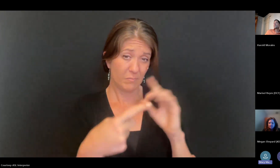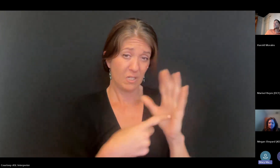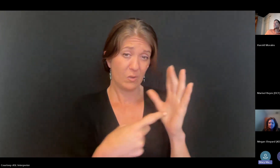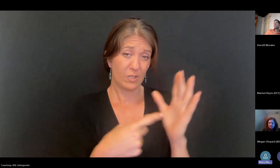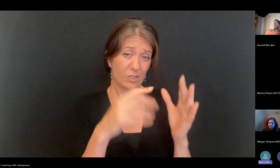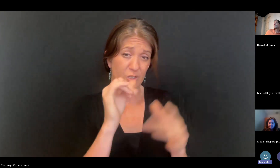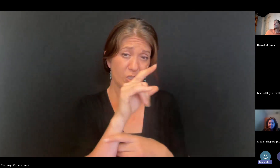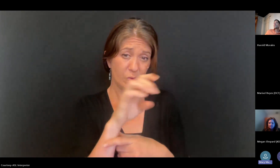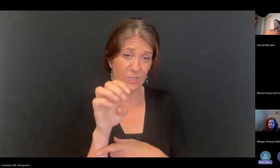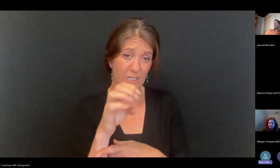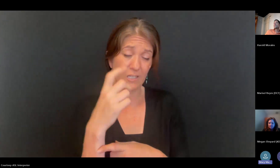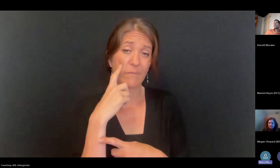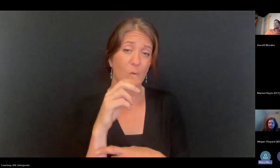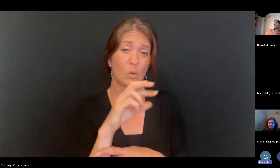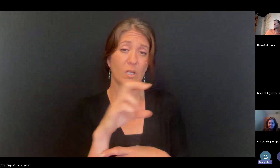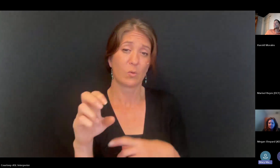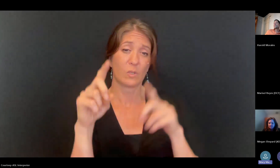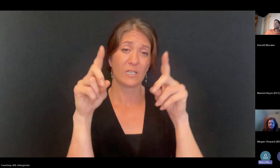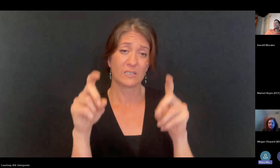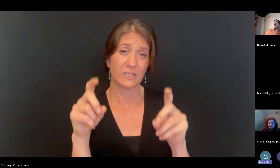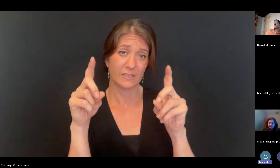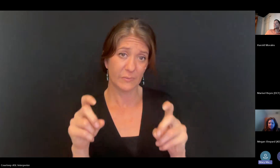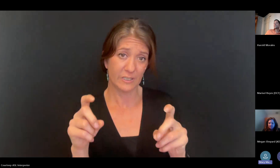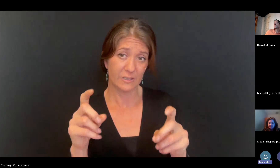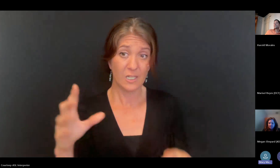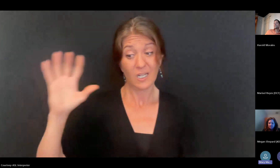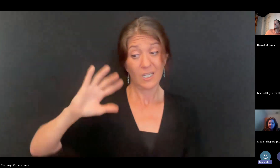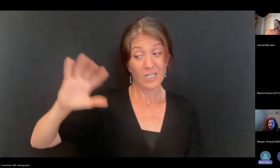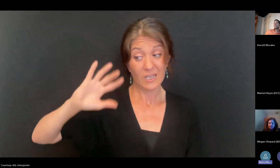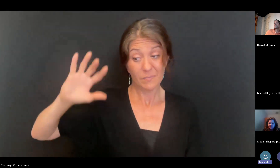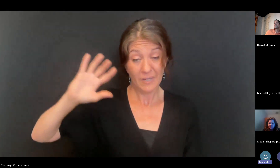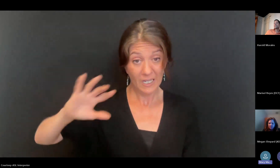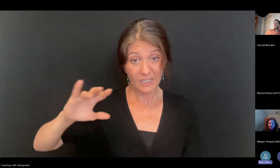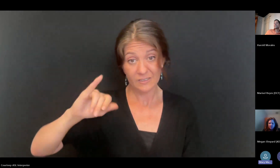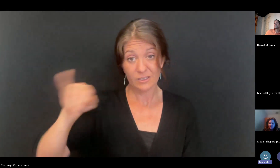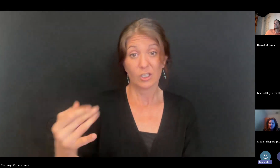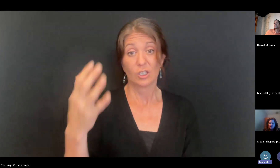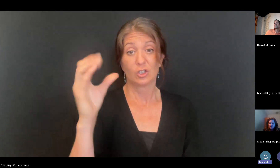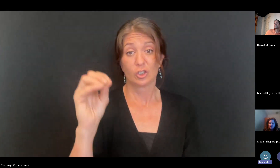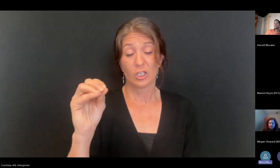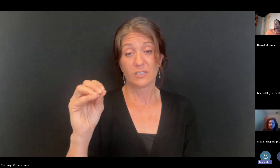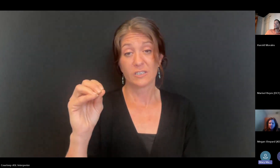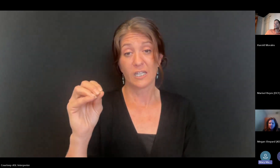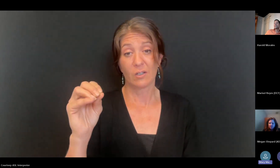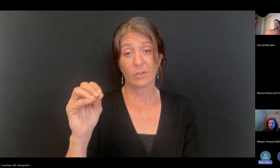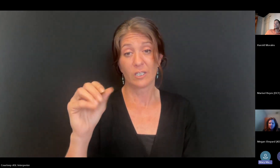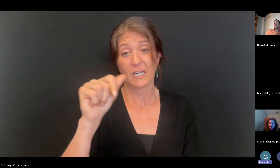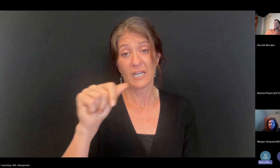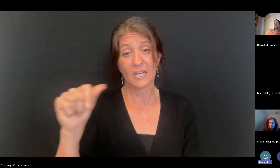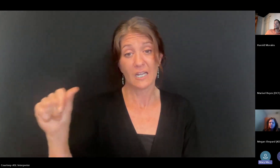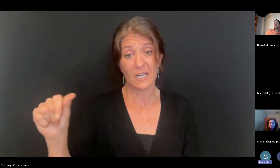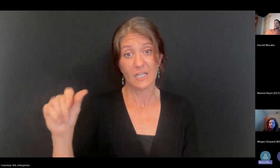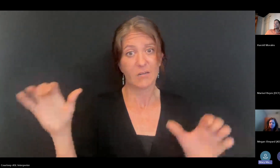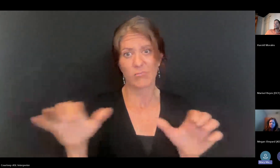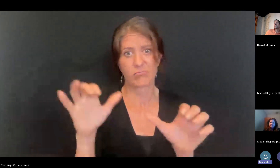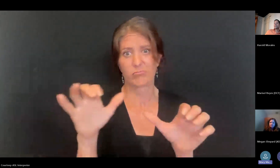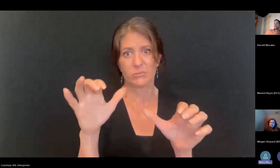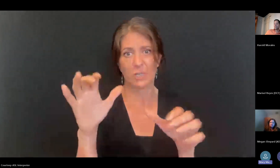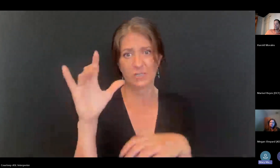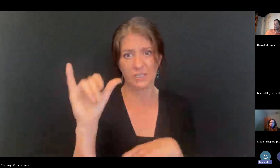the reassessment. In the past, of course, Johnson County AAA has always done this, and we